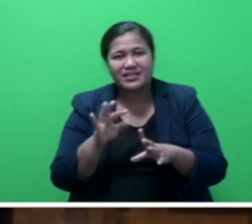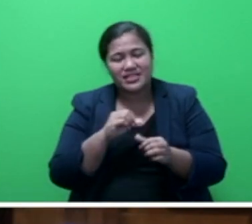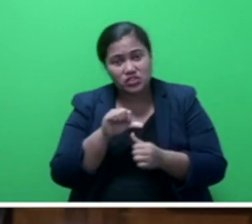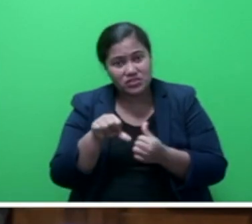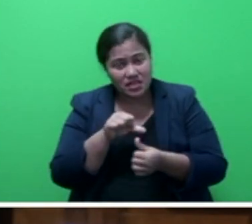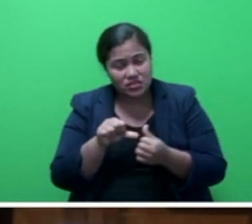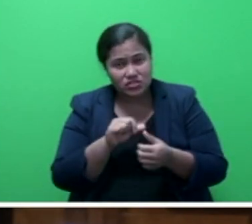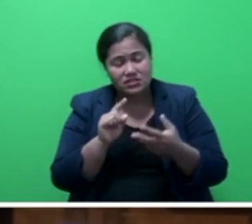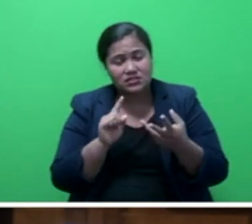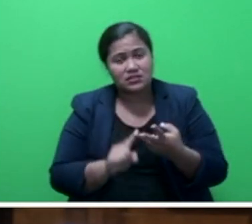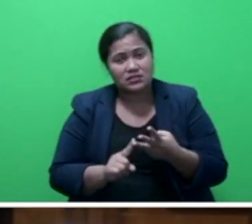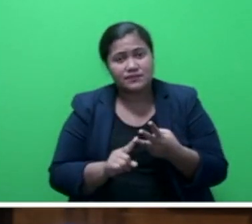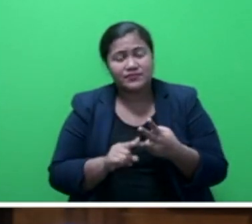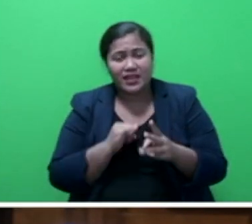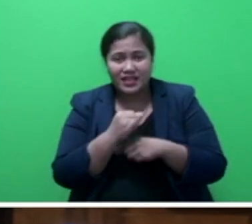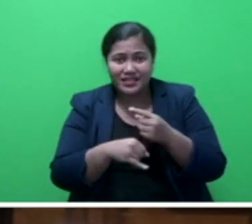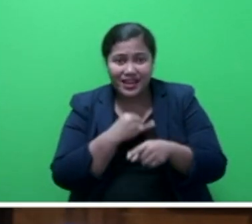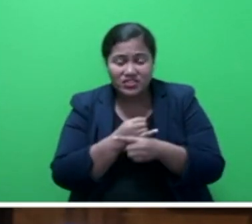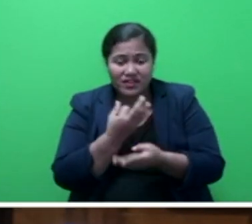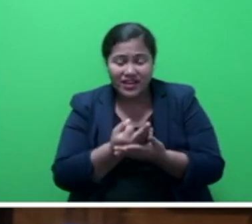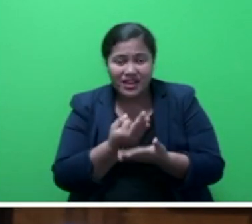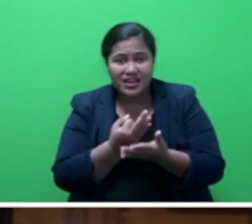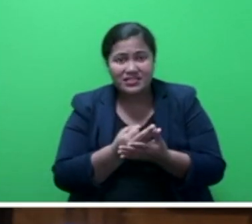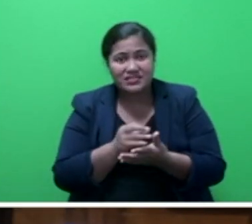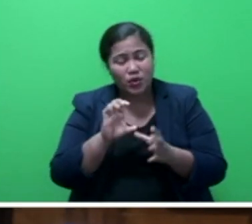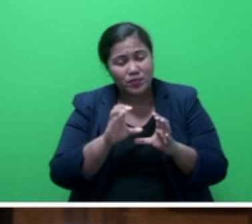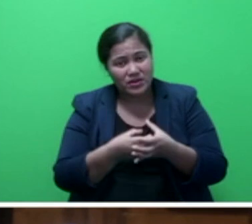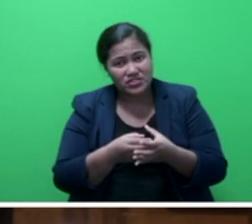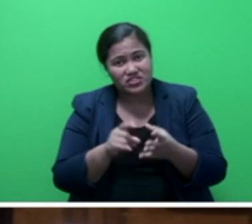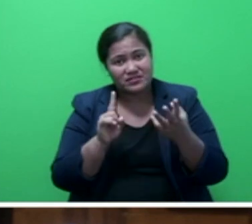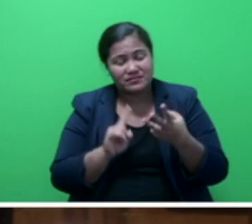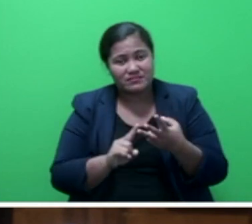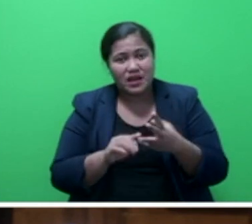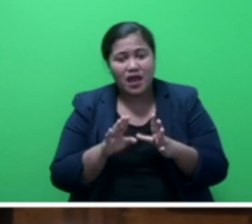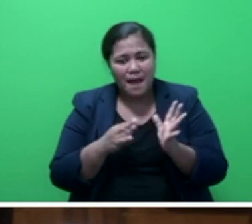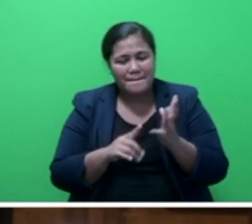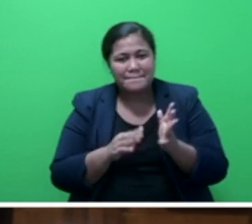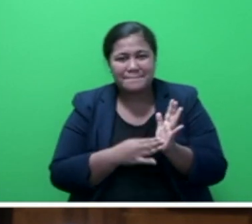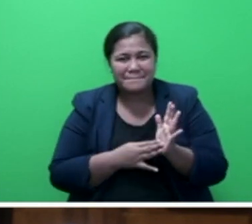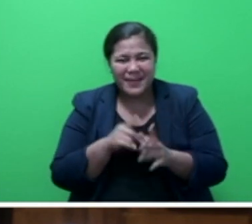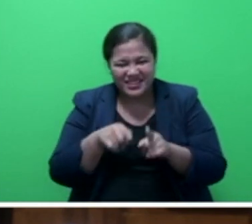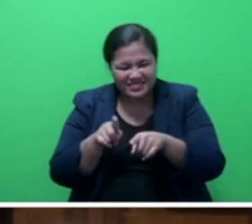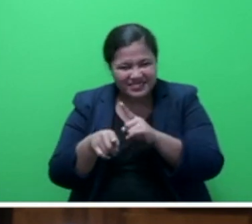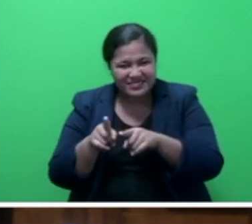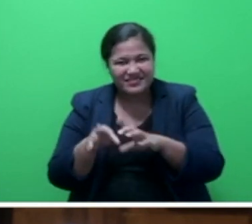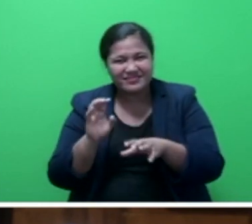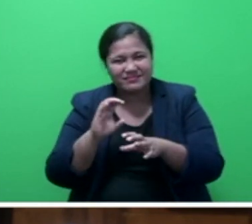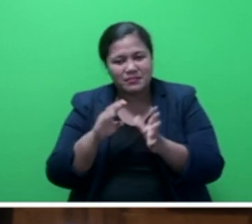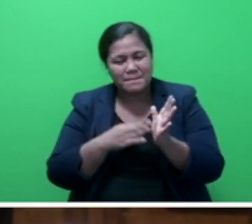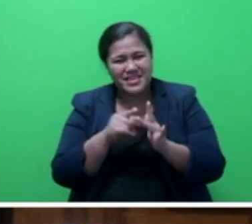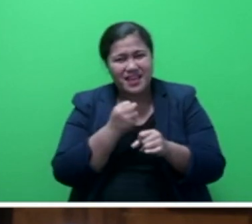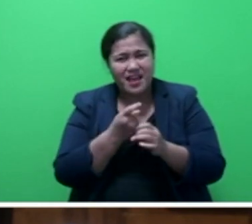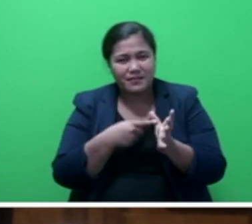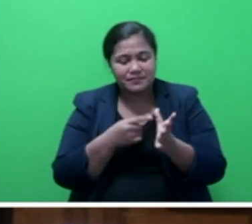grant funding, the International Finance Corporation, or IFC, the Multilateral Investment Credit Agency, or MIGA,